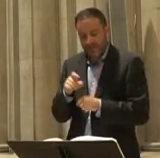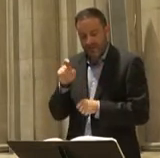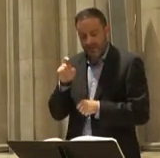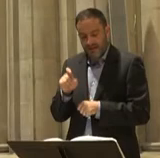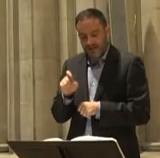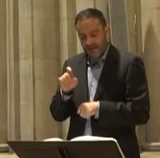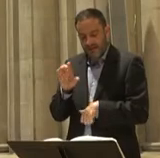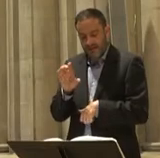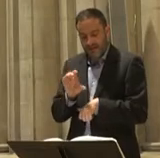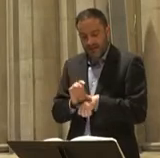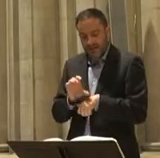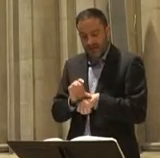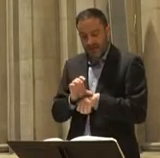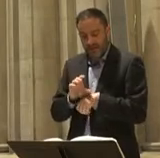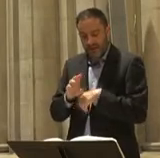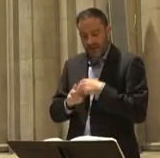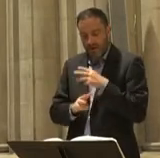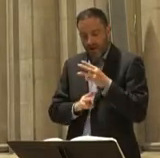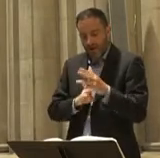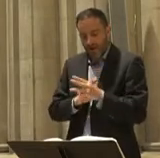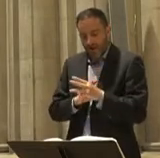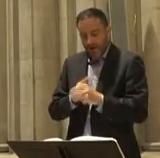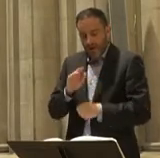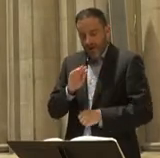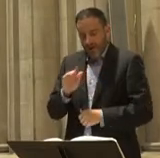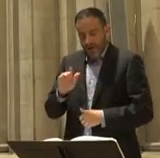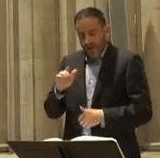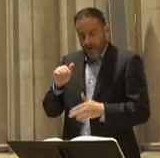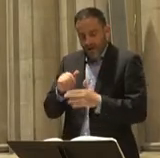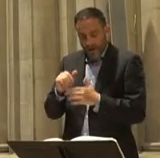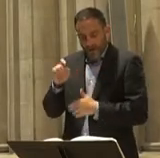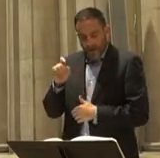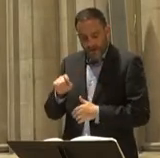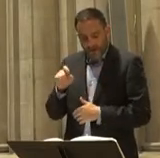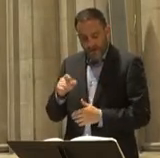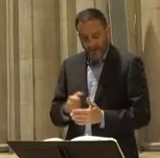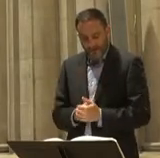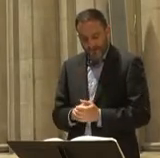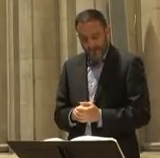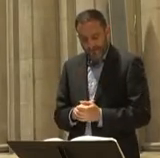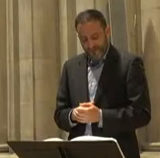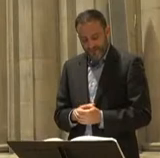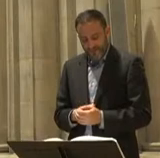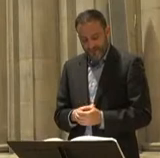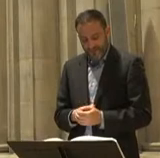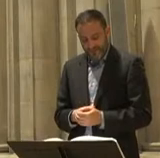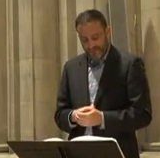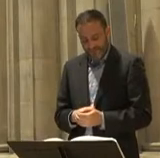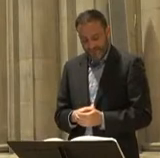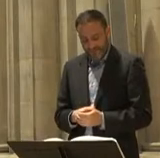on behalf of the needs of the Church, the world, and all in need.